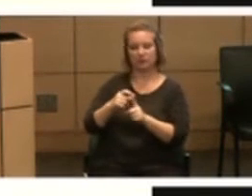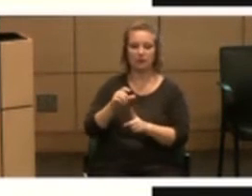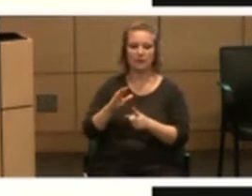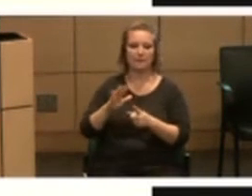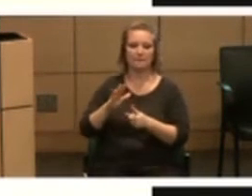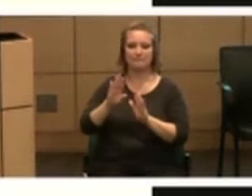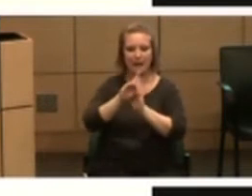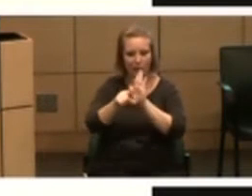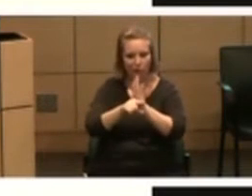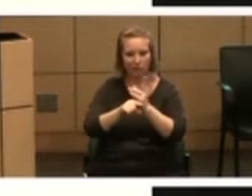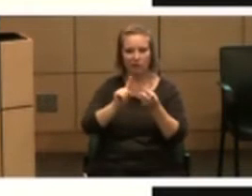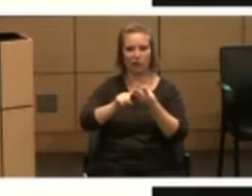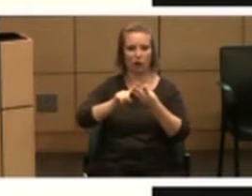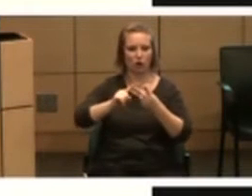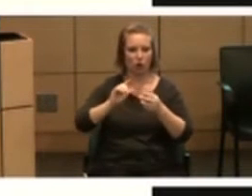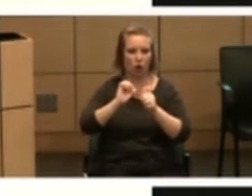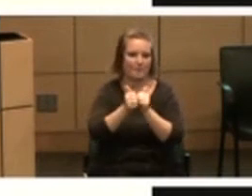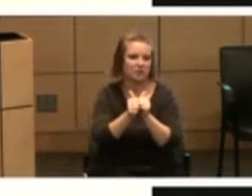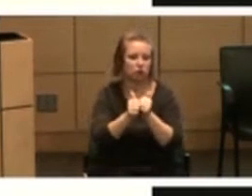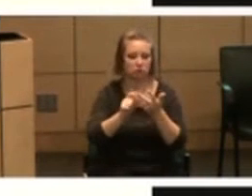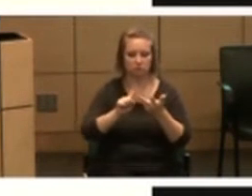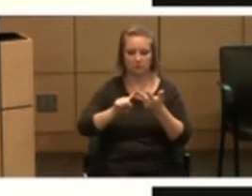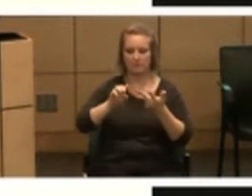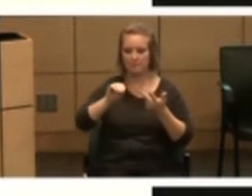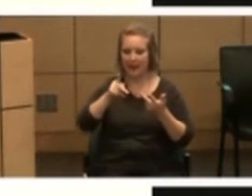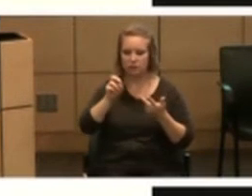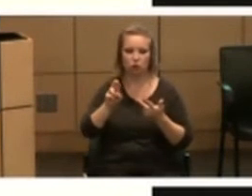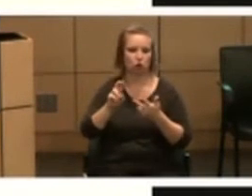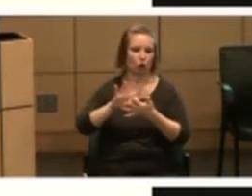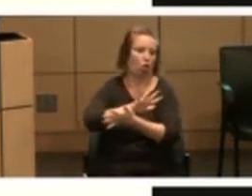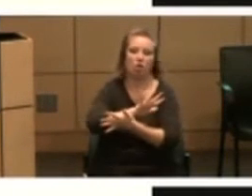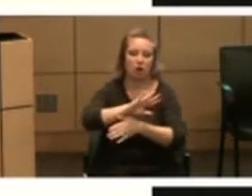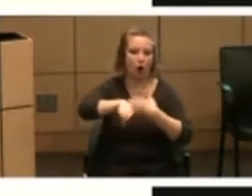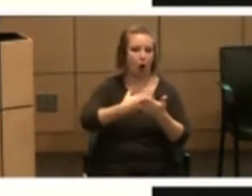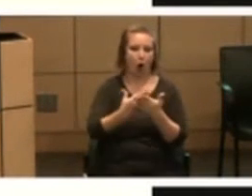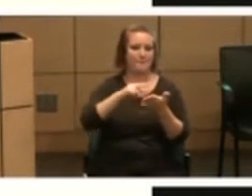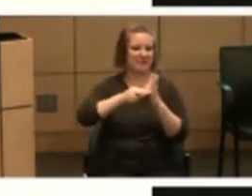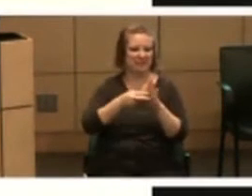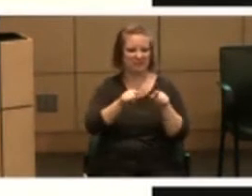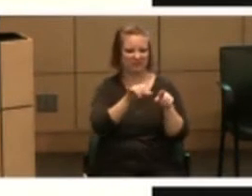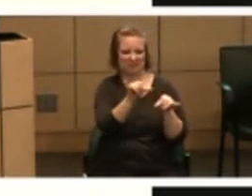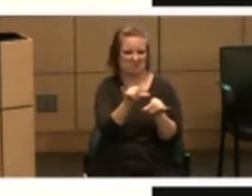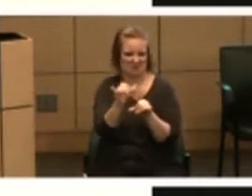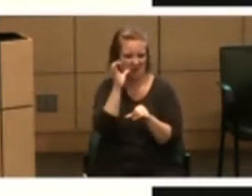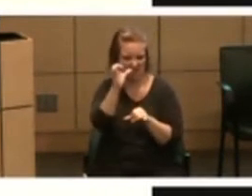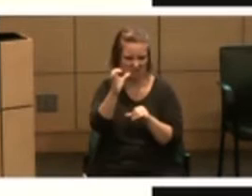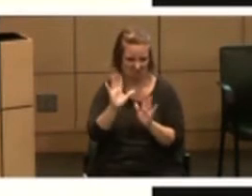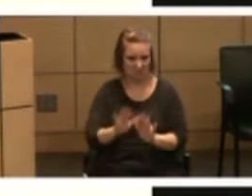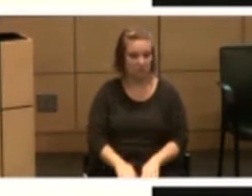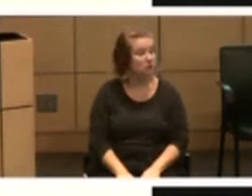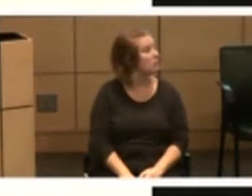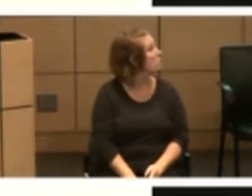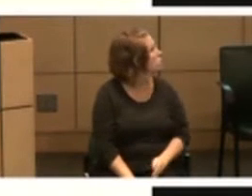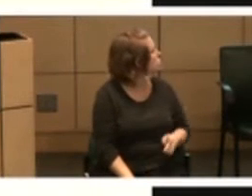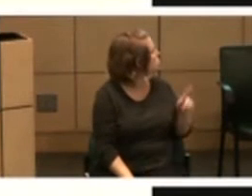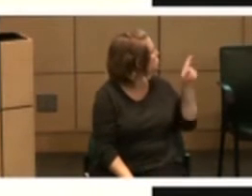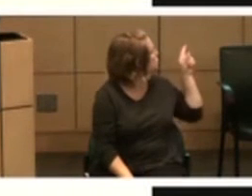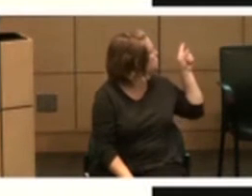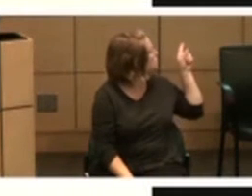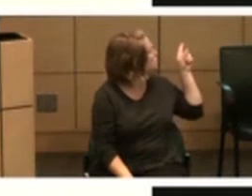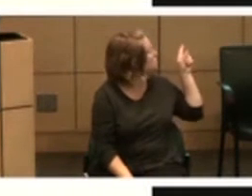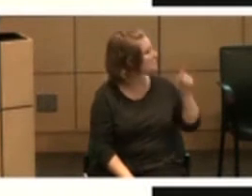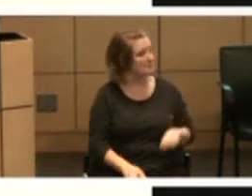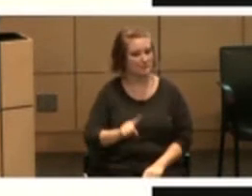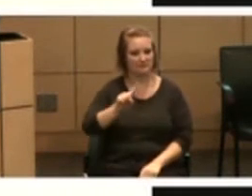interference, competition, masker, all the same things, if you hear this. Okay, so in this first example, this is often what we think of